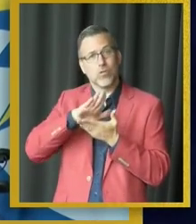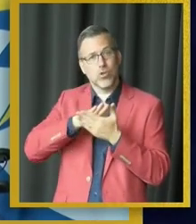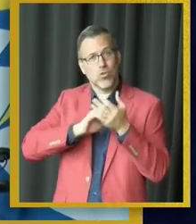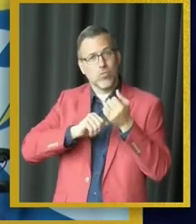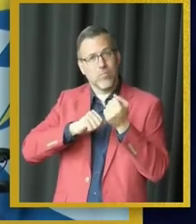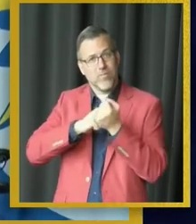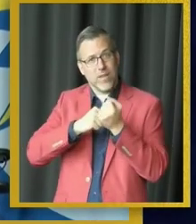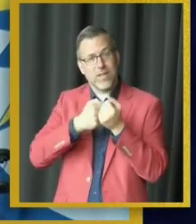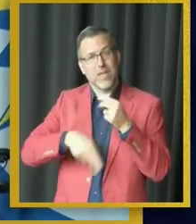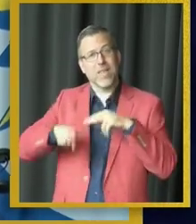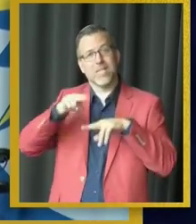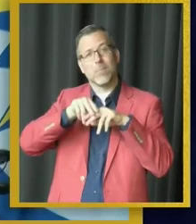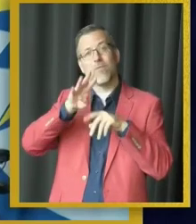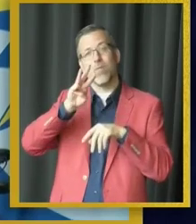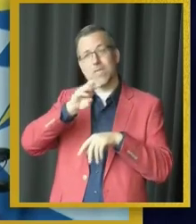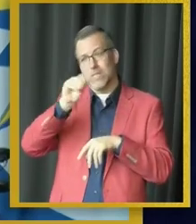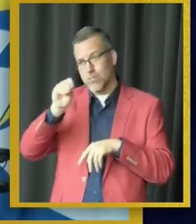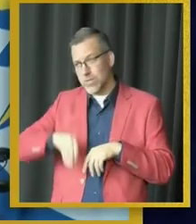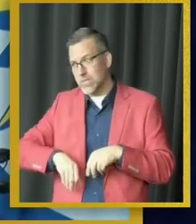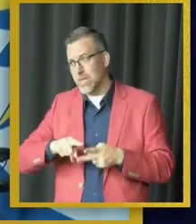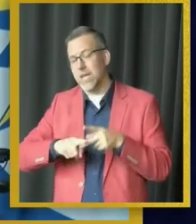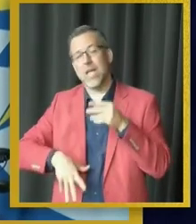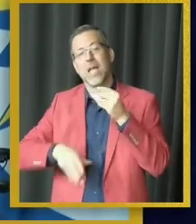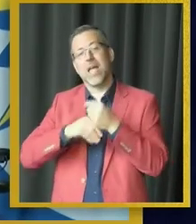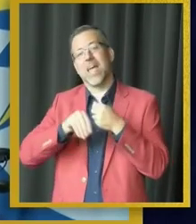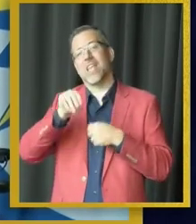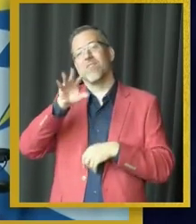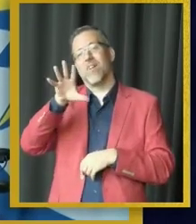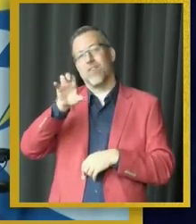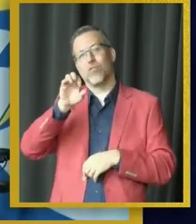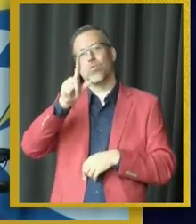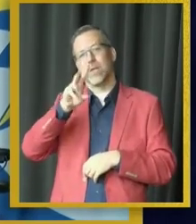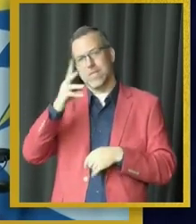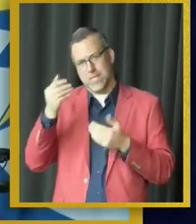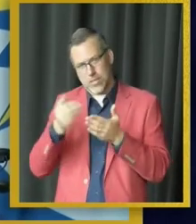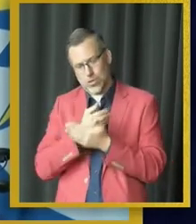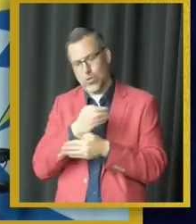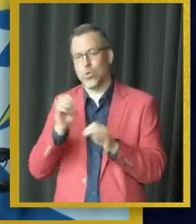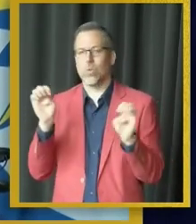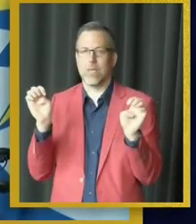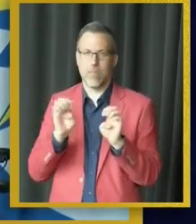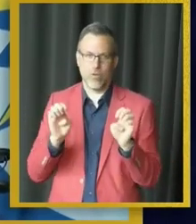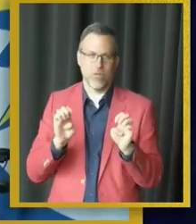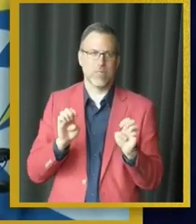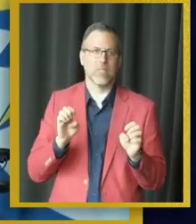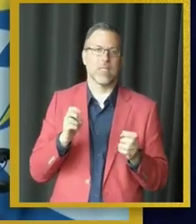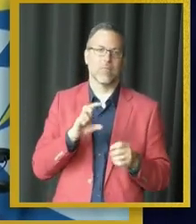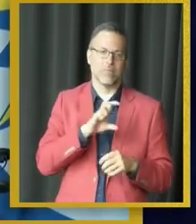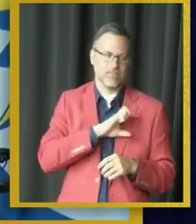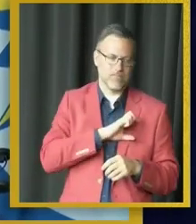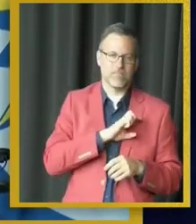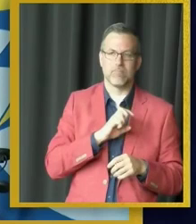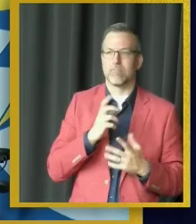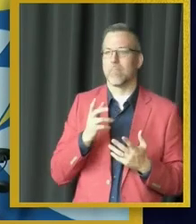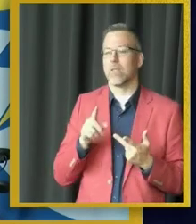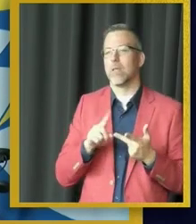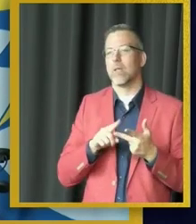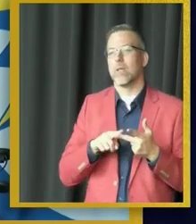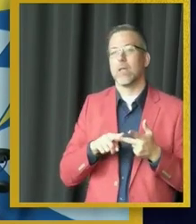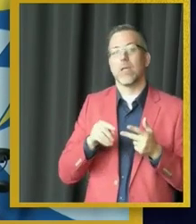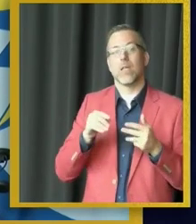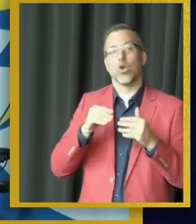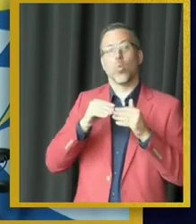up 46%. We've added 526 new emergency personnel positions. We've